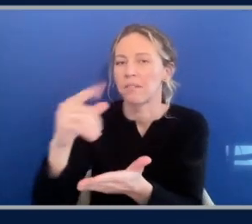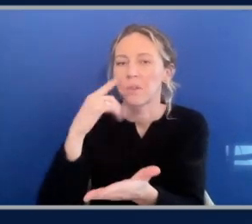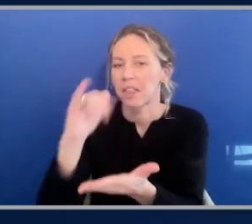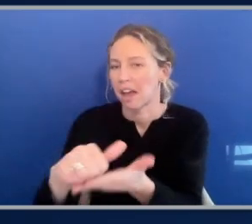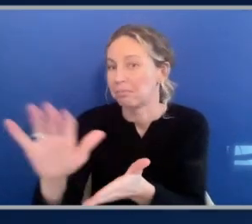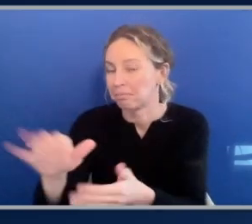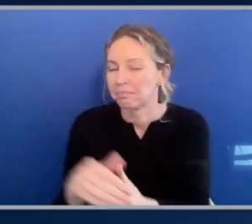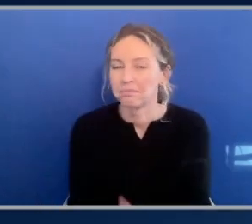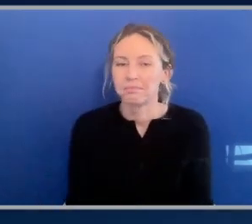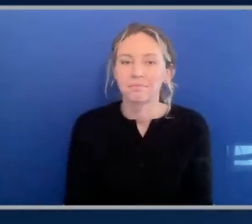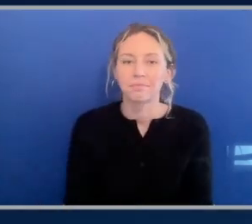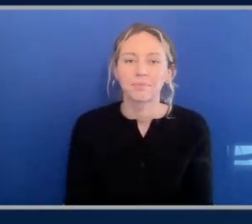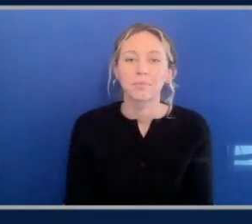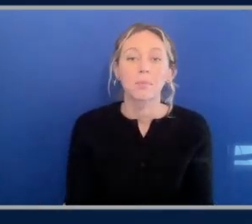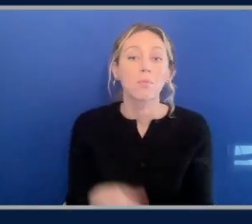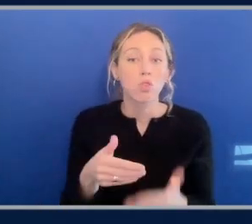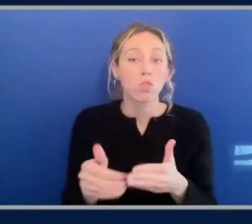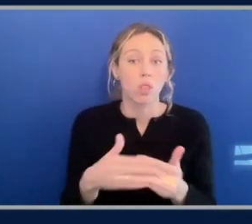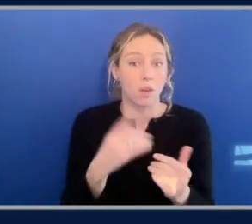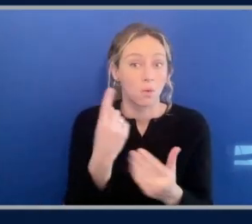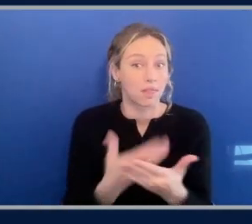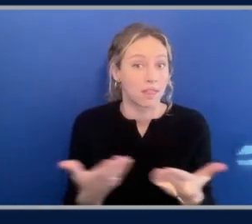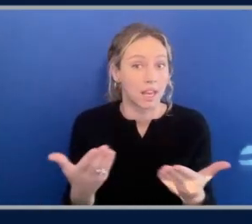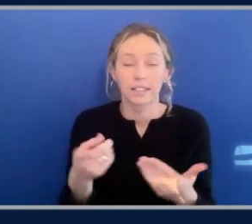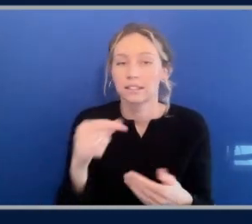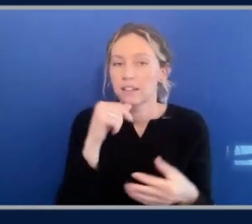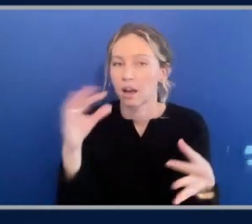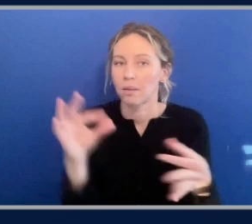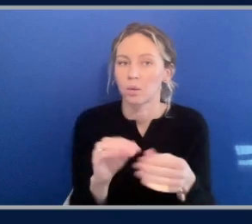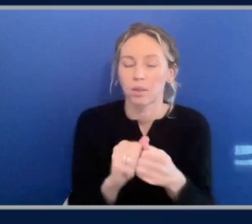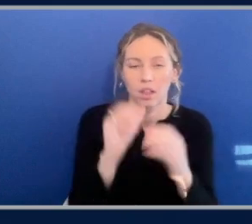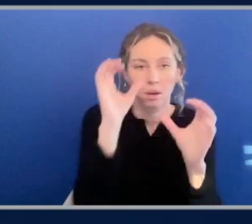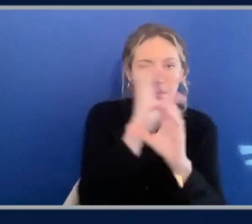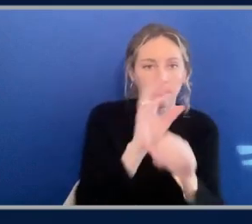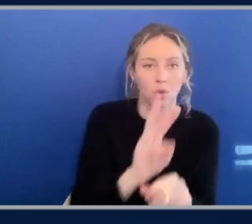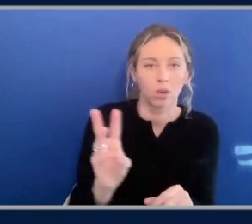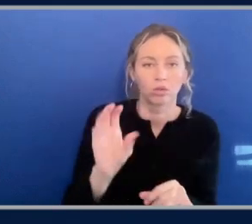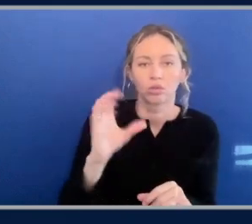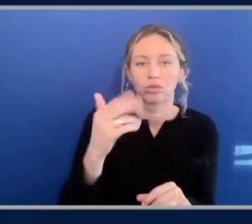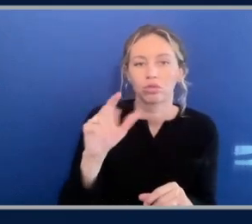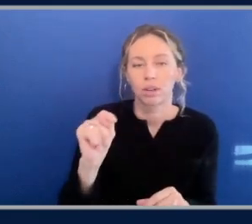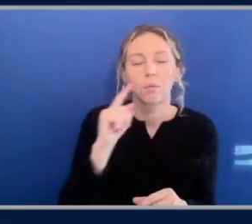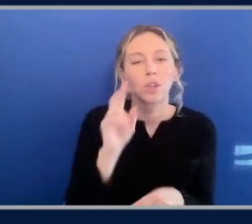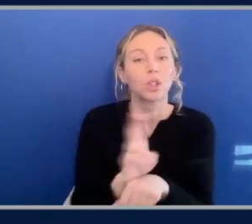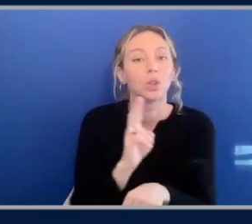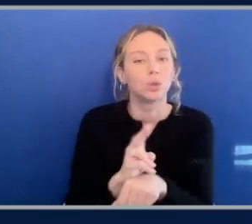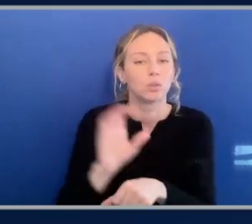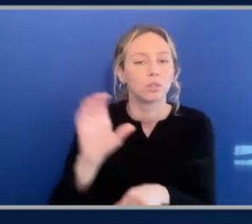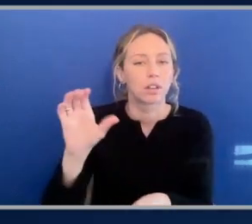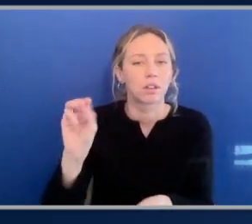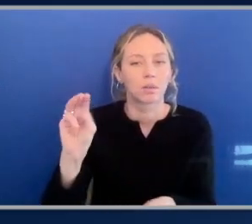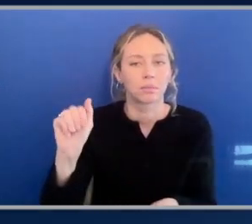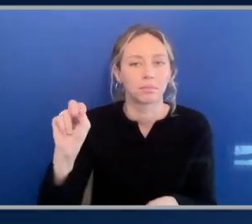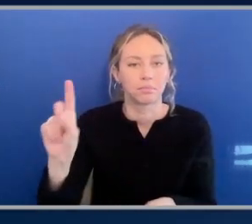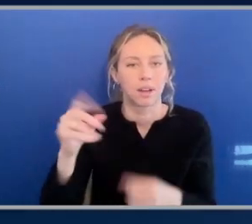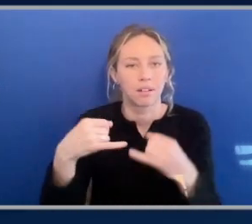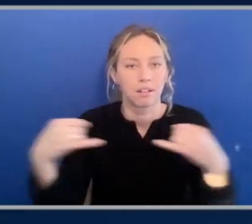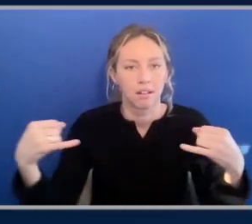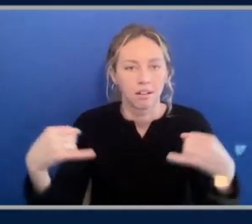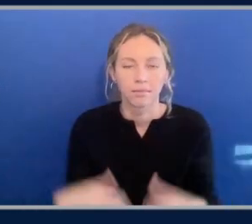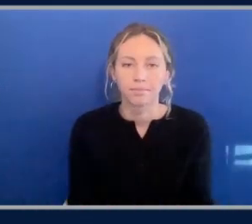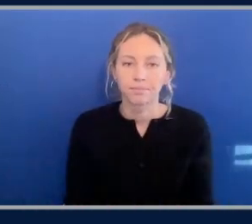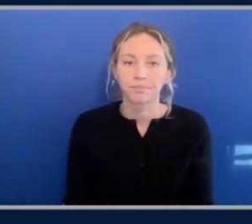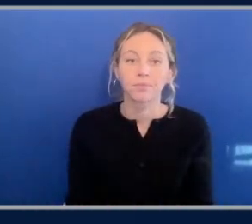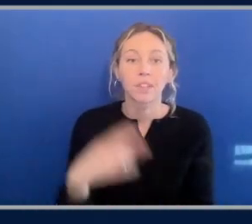URL. So there's only one thing to do, and it is not plugged into a browser chat where we are going to use the command line. Oh, of course, curl. HTTPI, you know